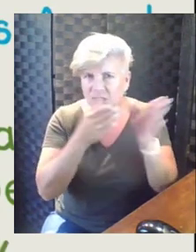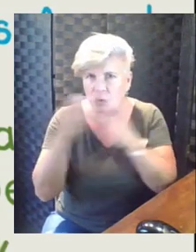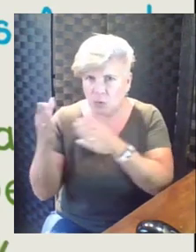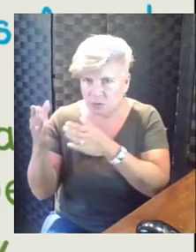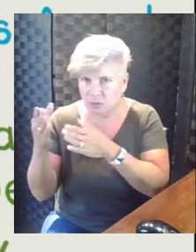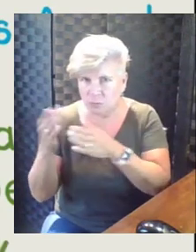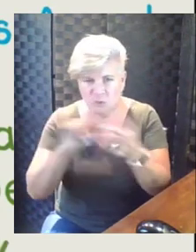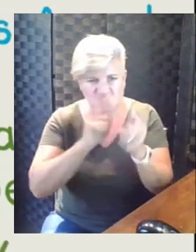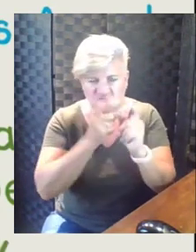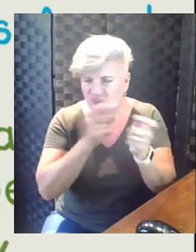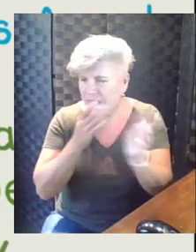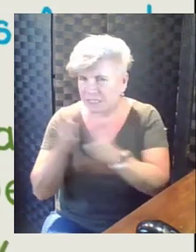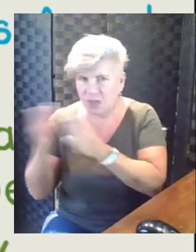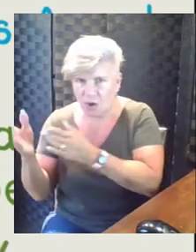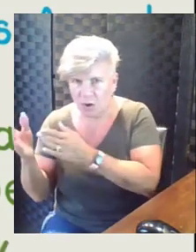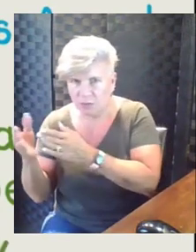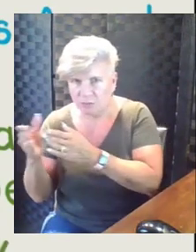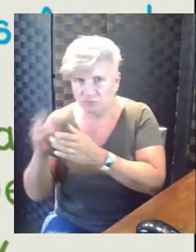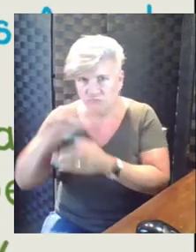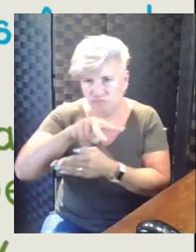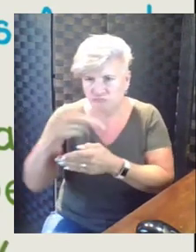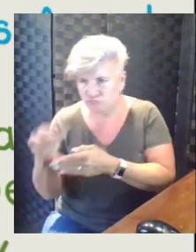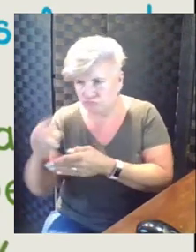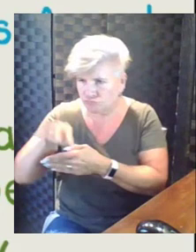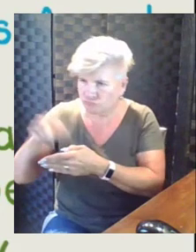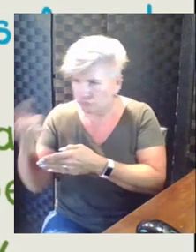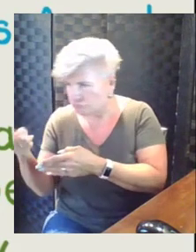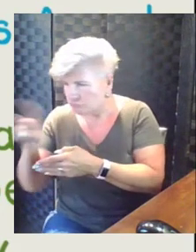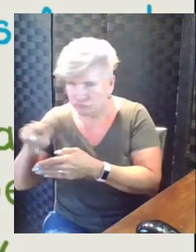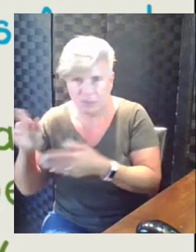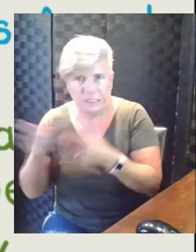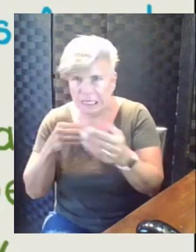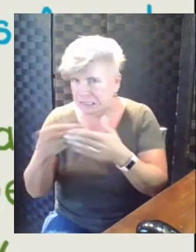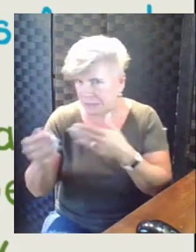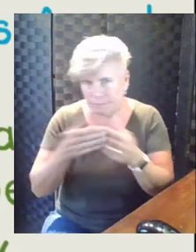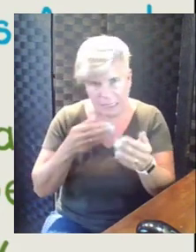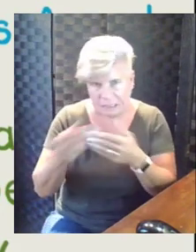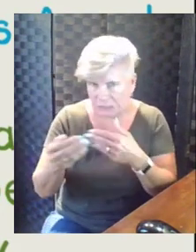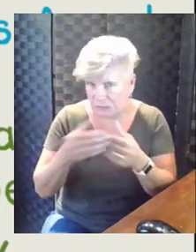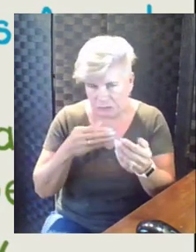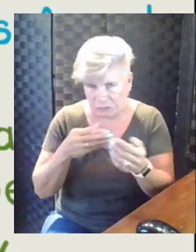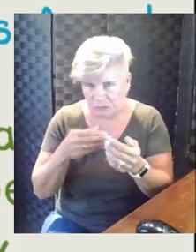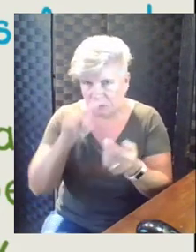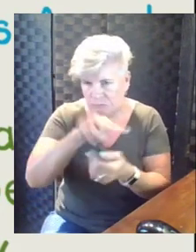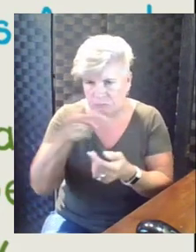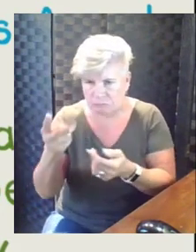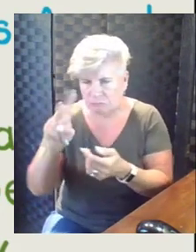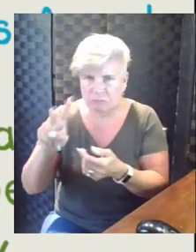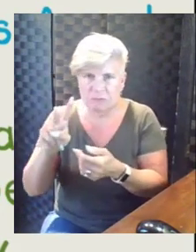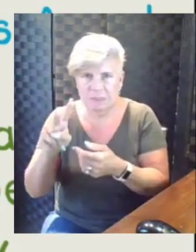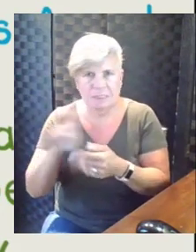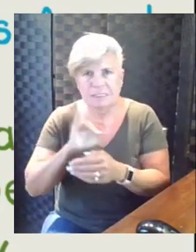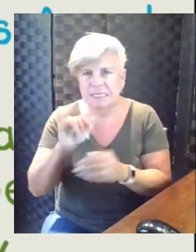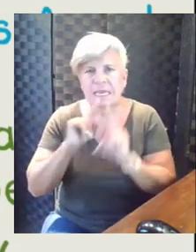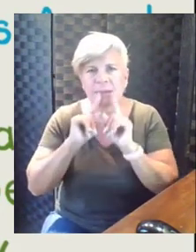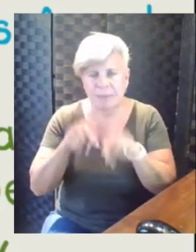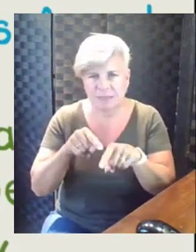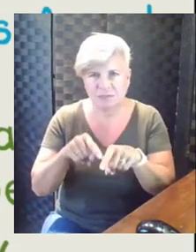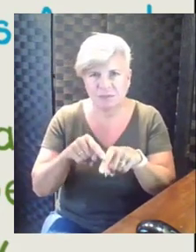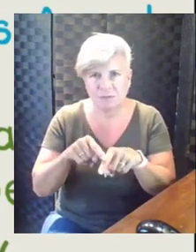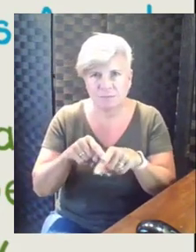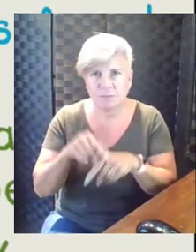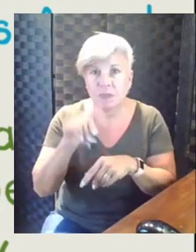So we could change 30 plus 7 plus 10 plus 6 to 10 plus 30 plus 7 plus 6.